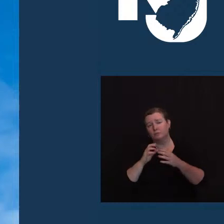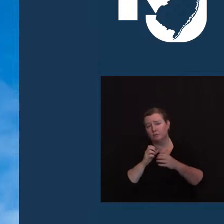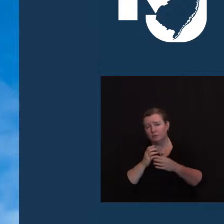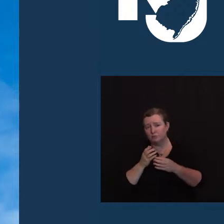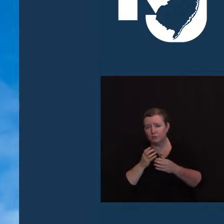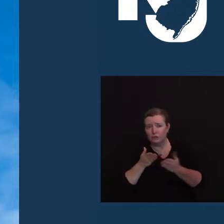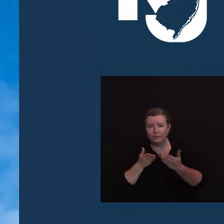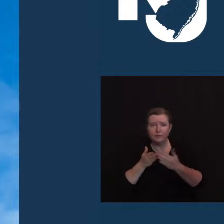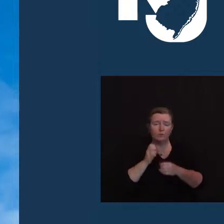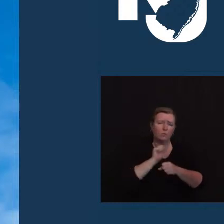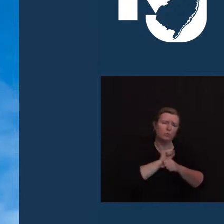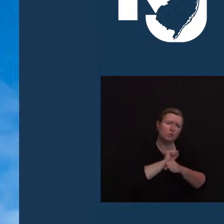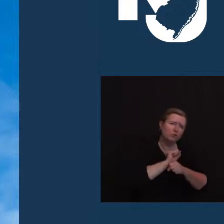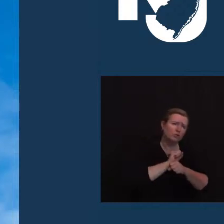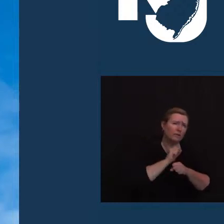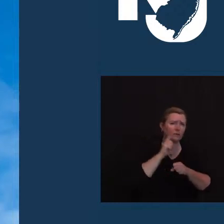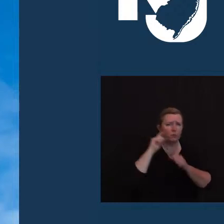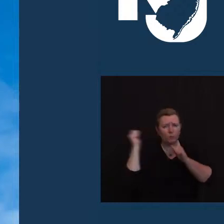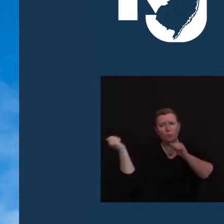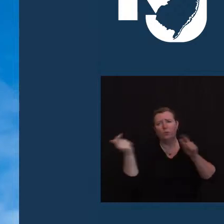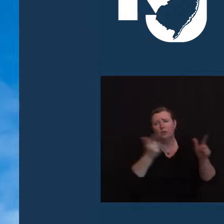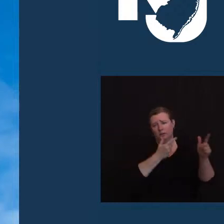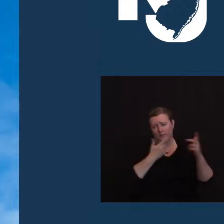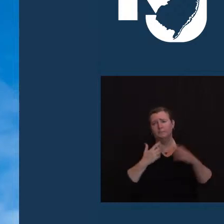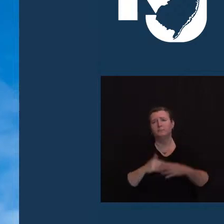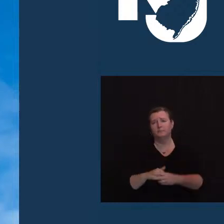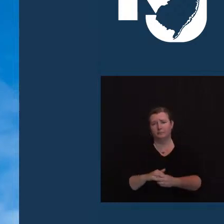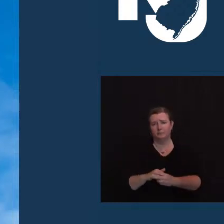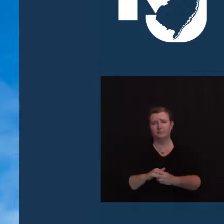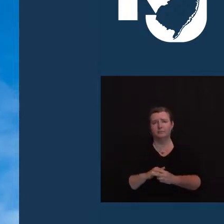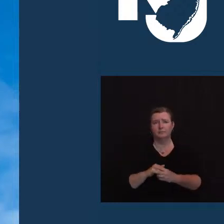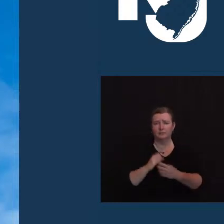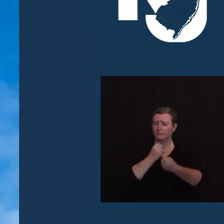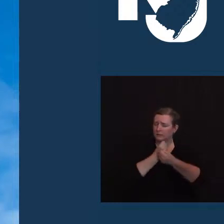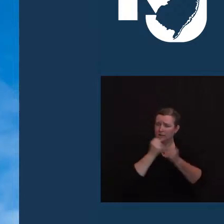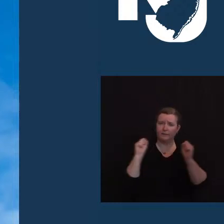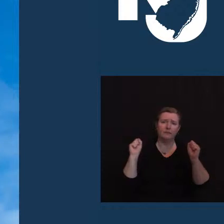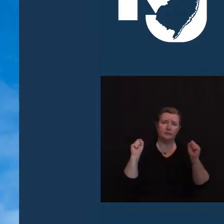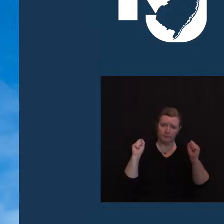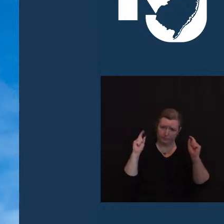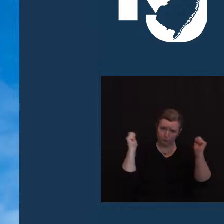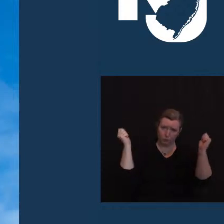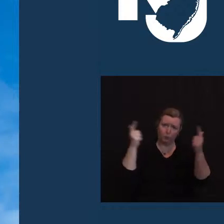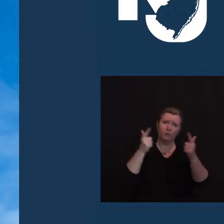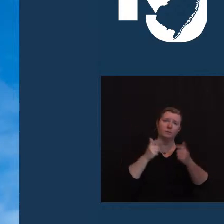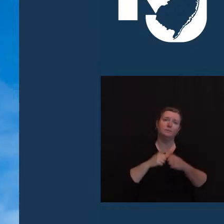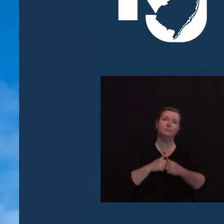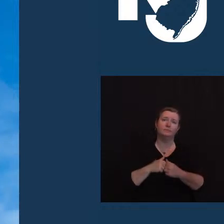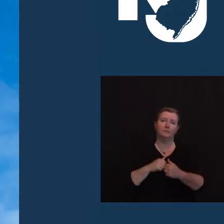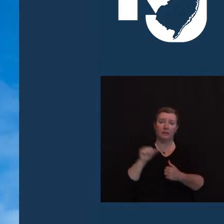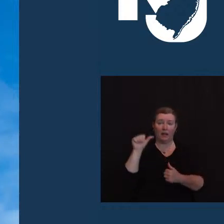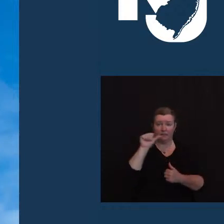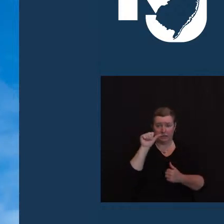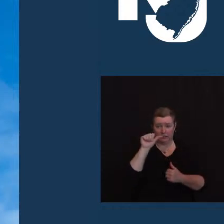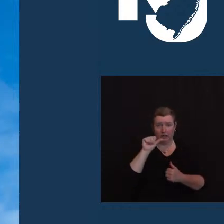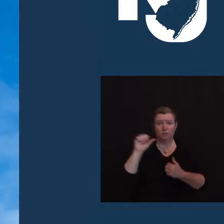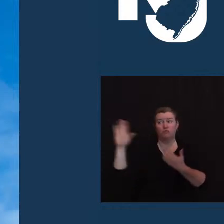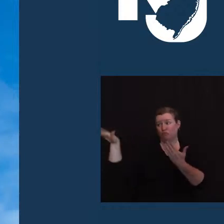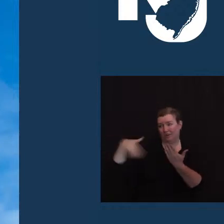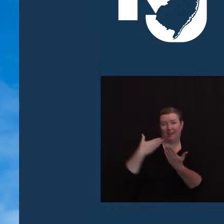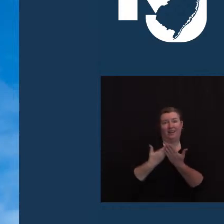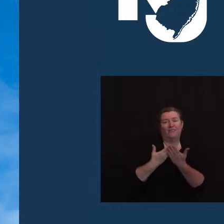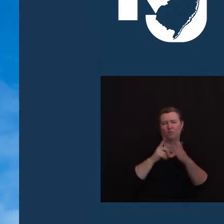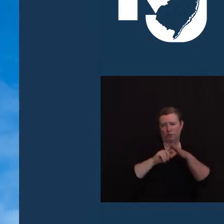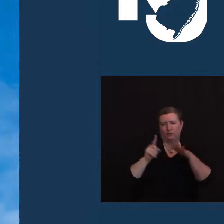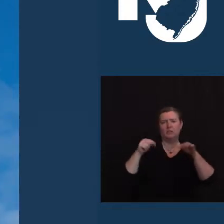of thousands of Afghan refugees are able to safely make it to the United States. God bless each and every one of them.